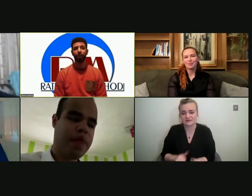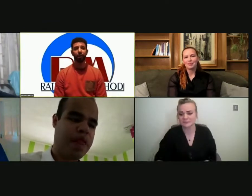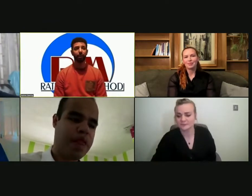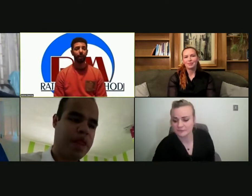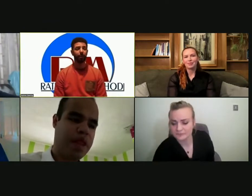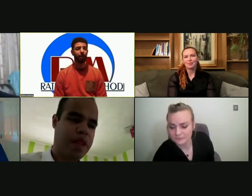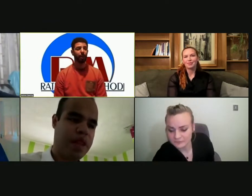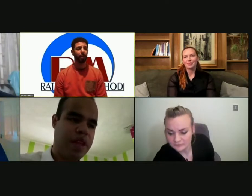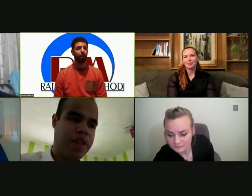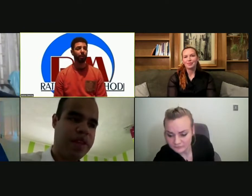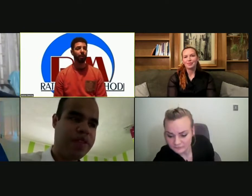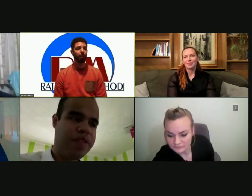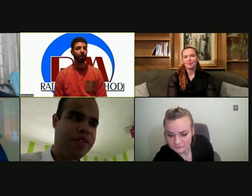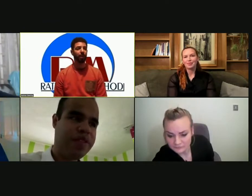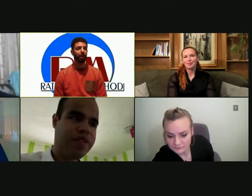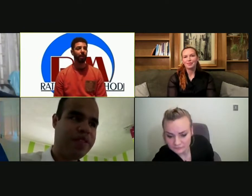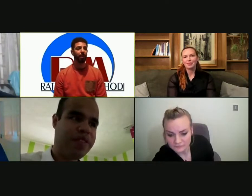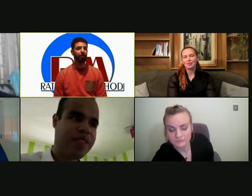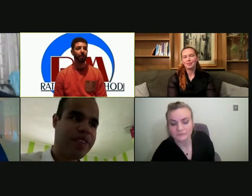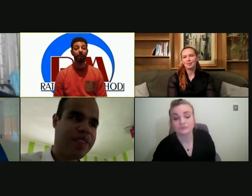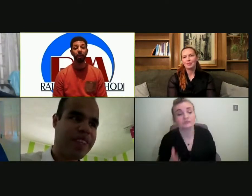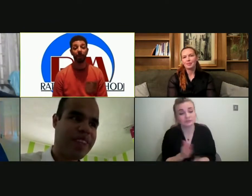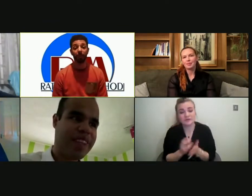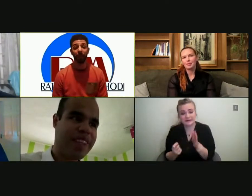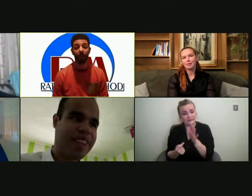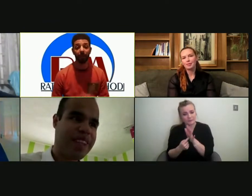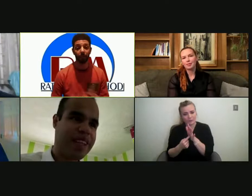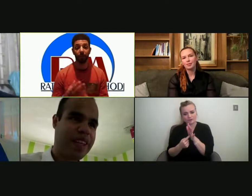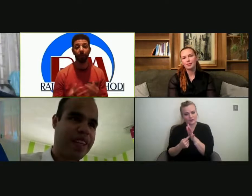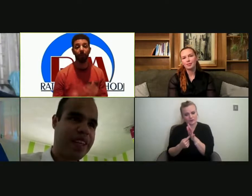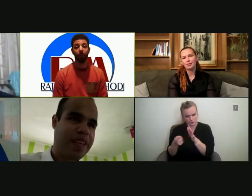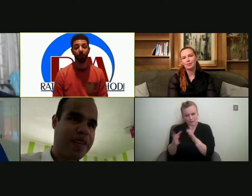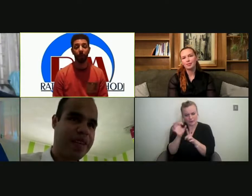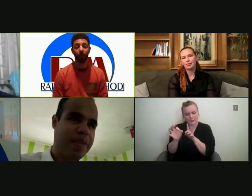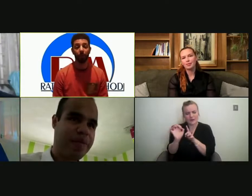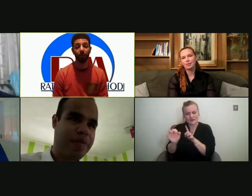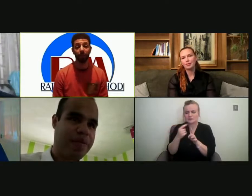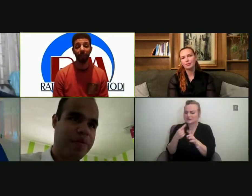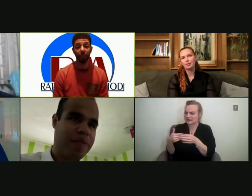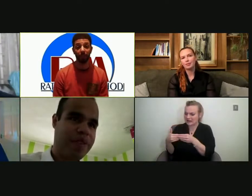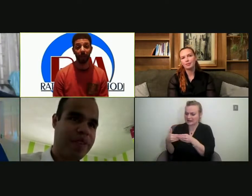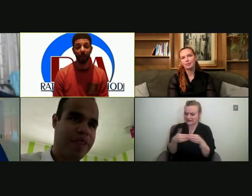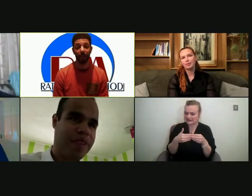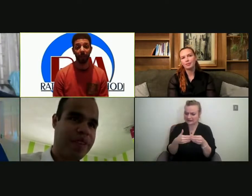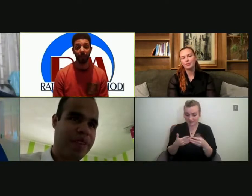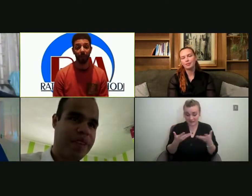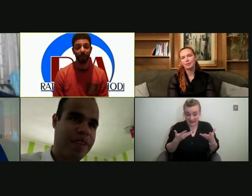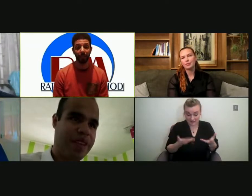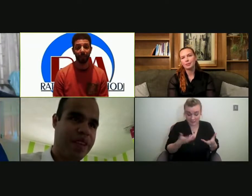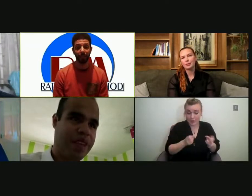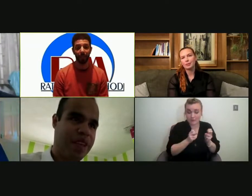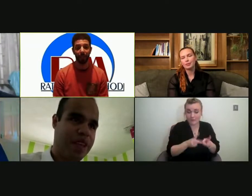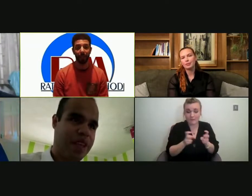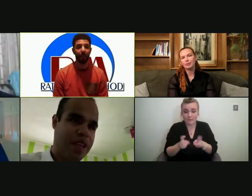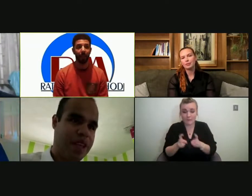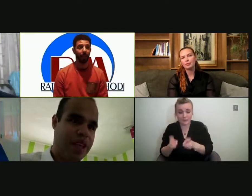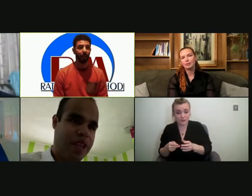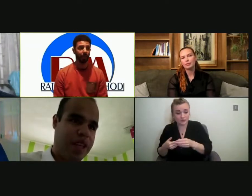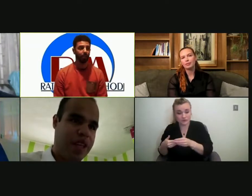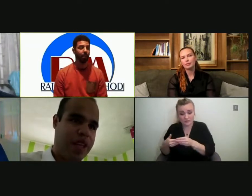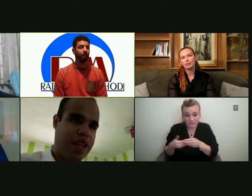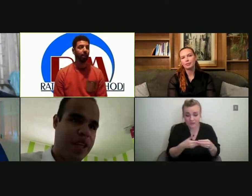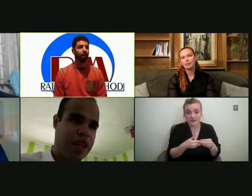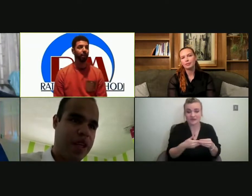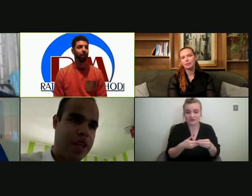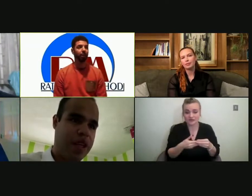really interesting point you make about leadership and, you know, the current models of leadership that are in place and things like that. I